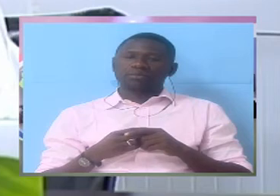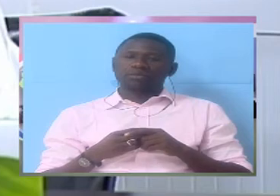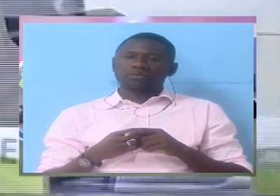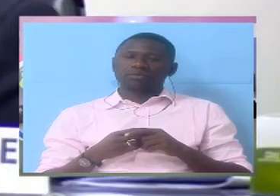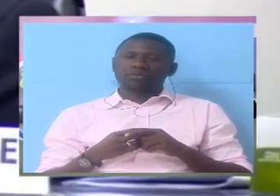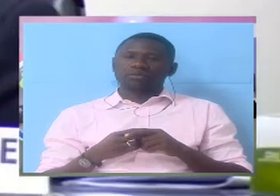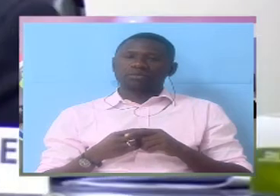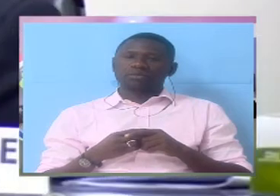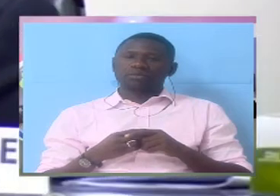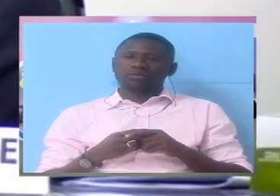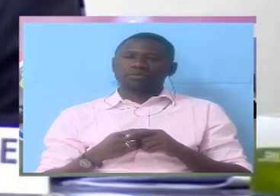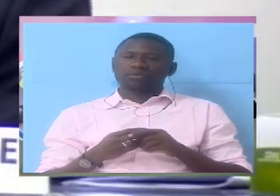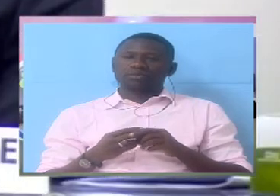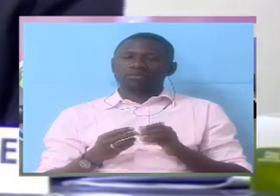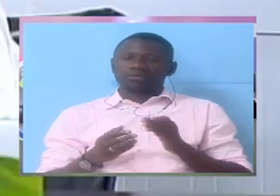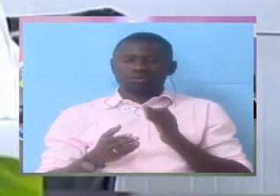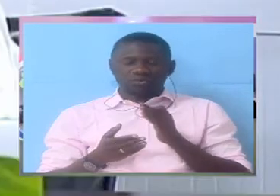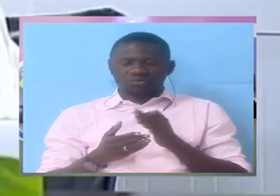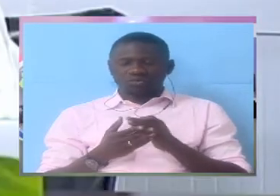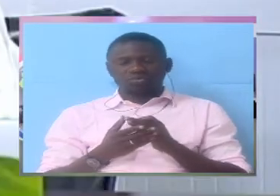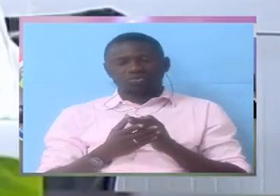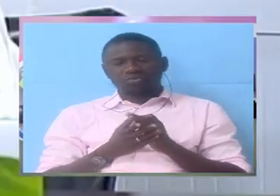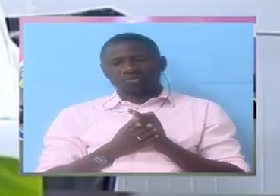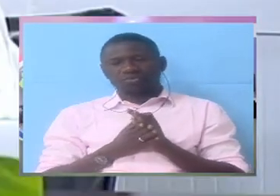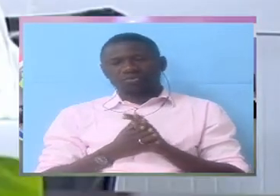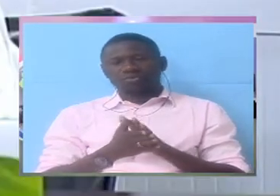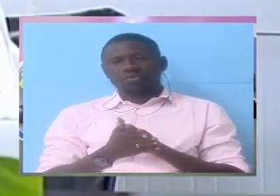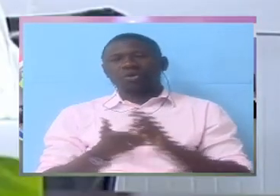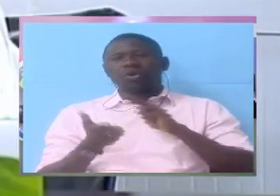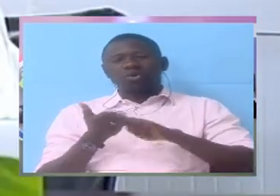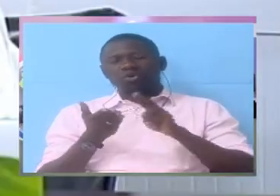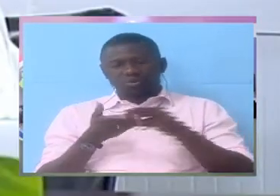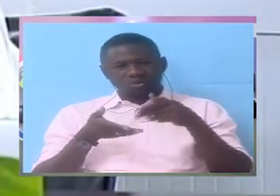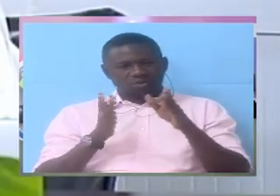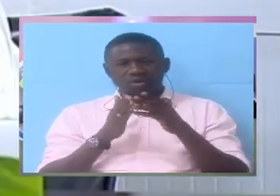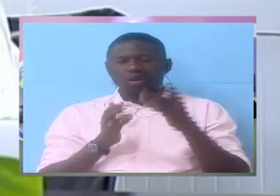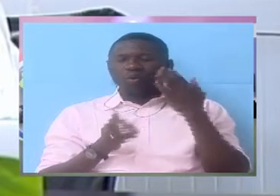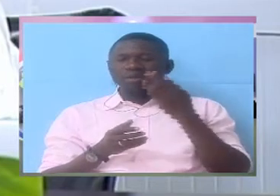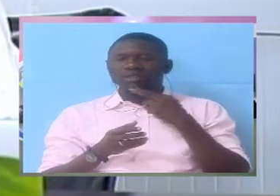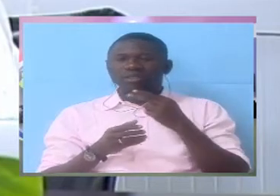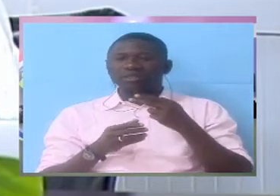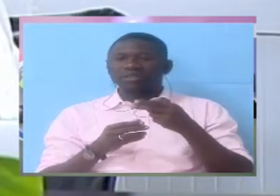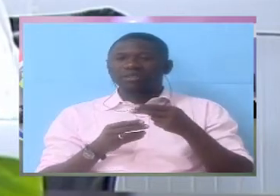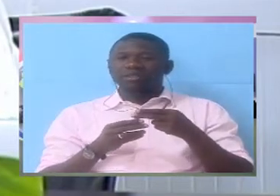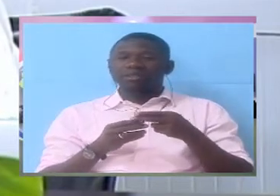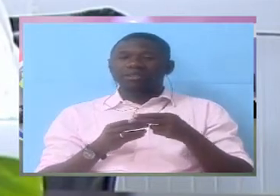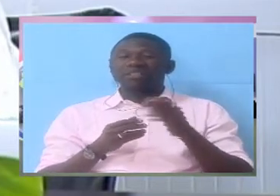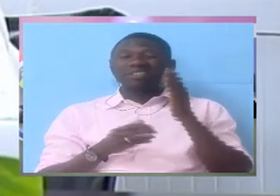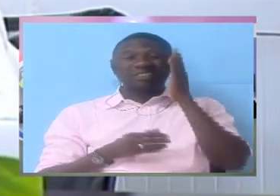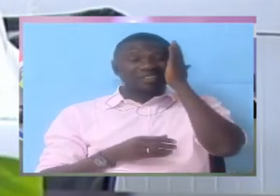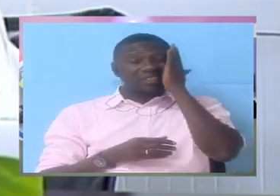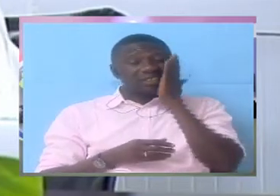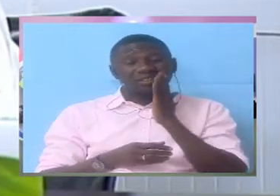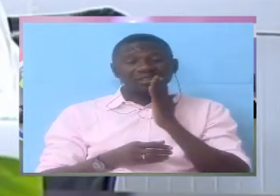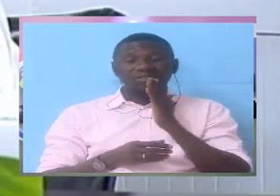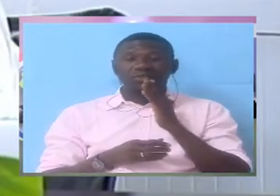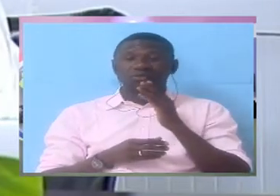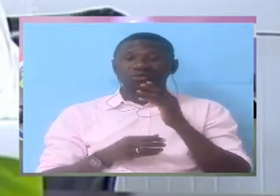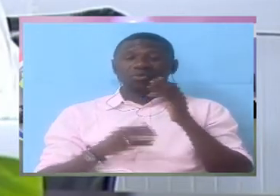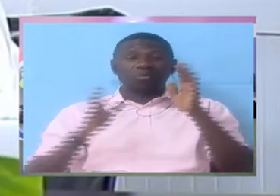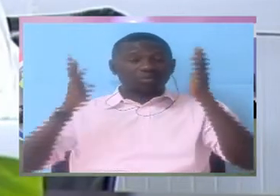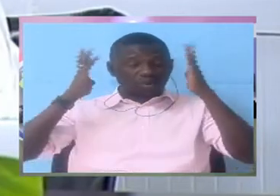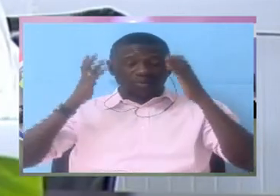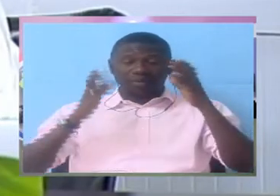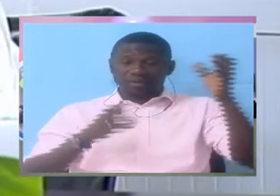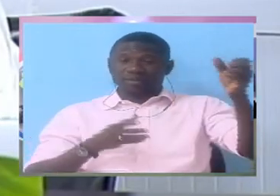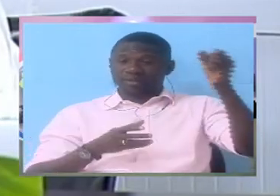Truth? Yeah. Now, normally, when these high profile cases come to NIA, Jamajama